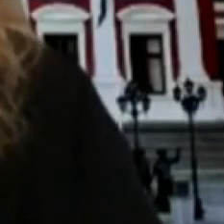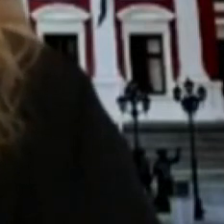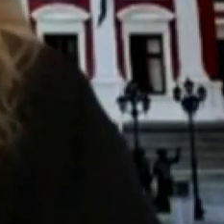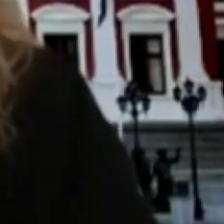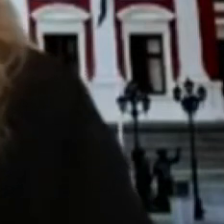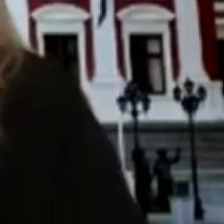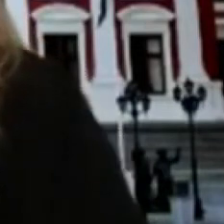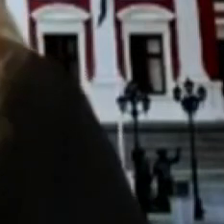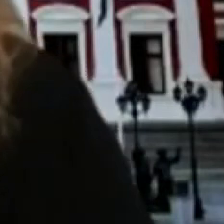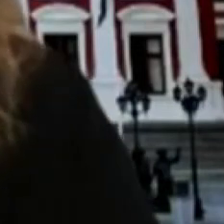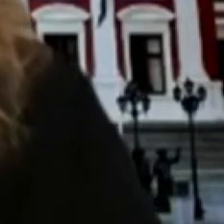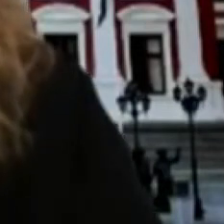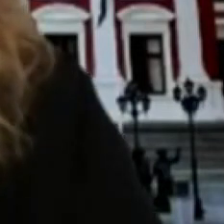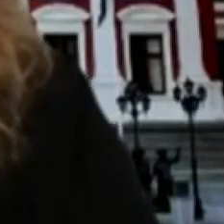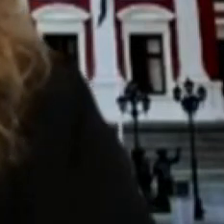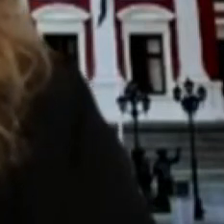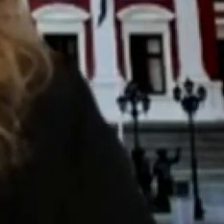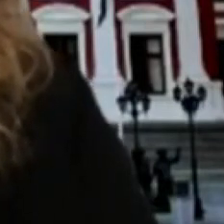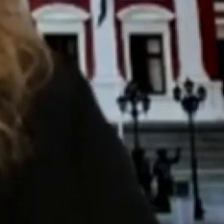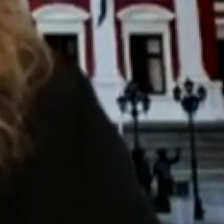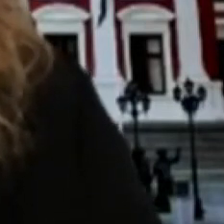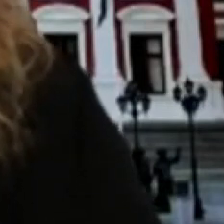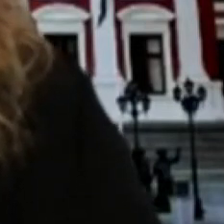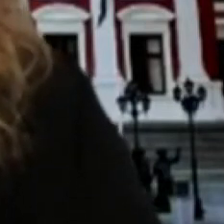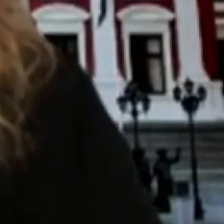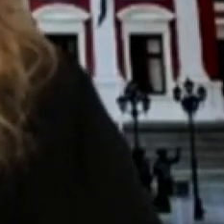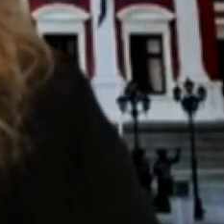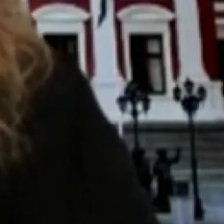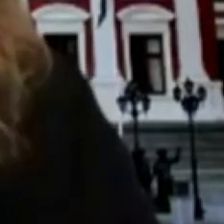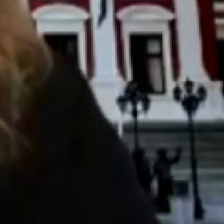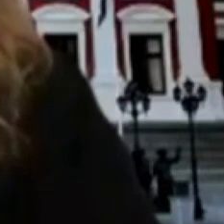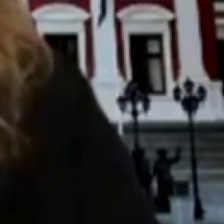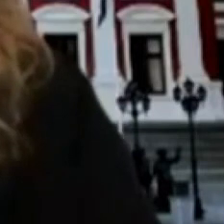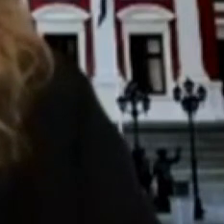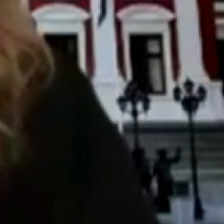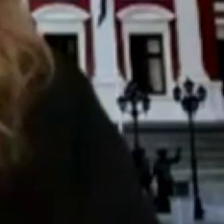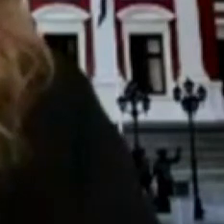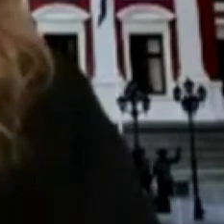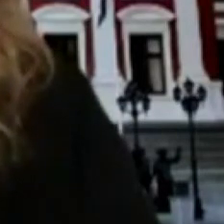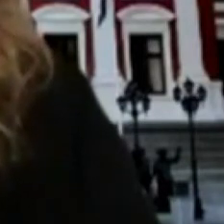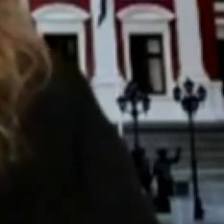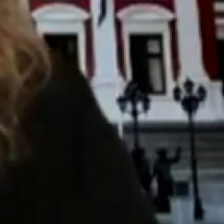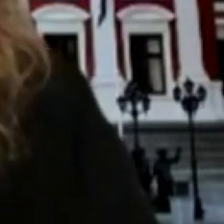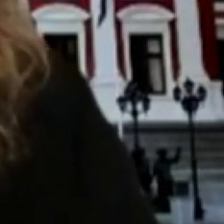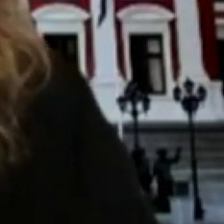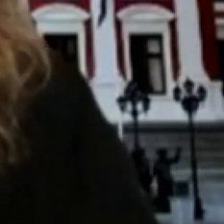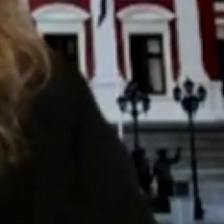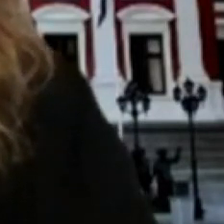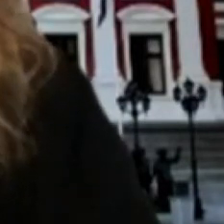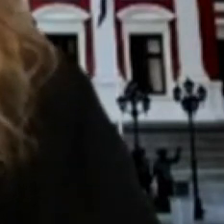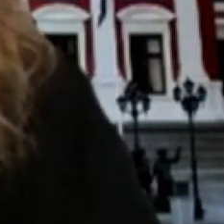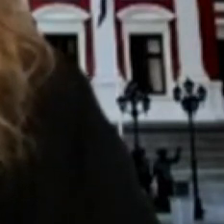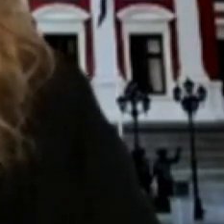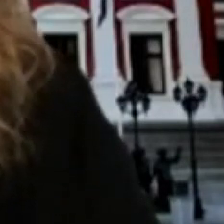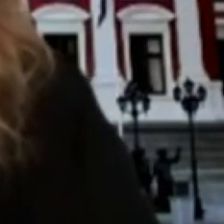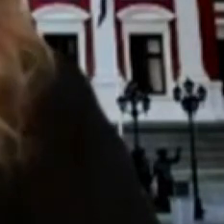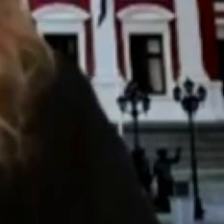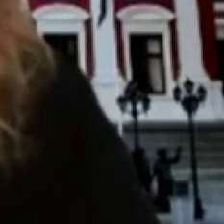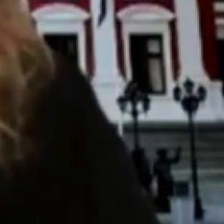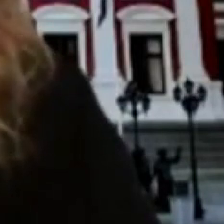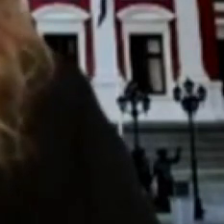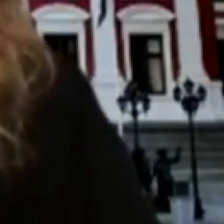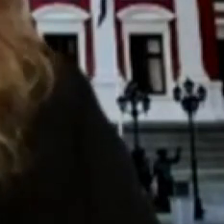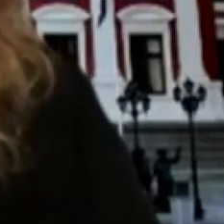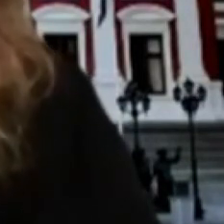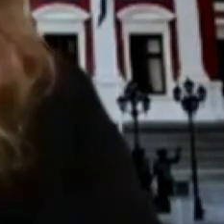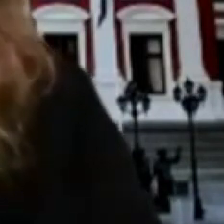illegally or those who don't qualify for refugee status are sent to and deported from the Lindela Repatriation Centre.